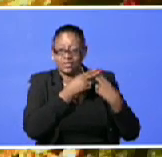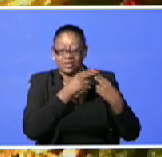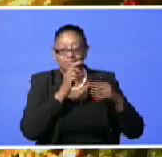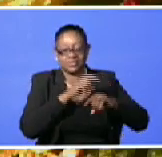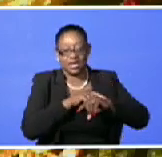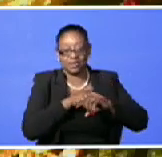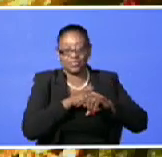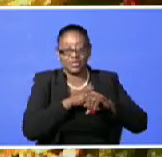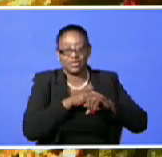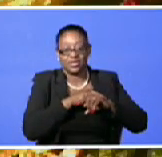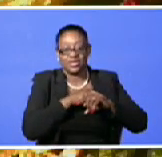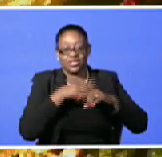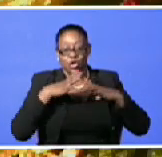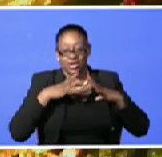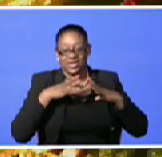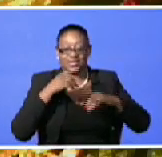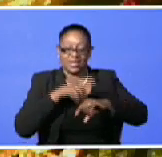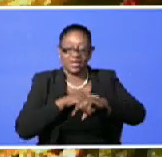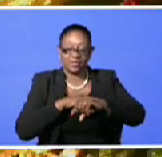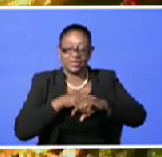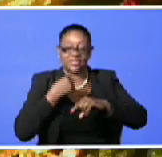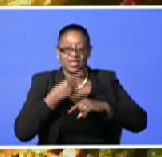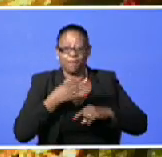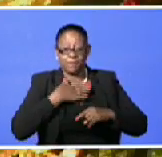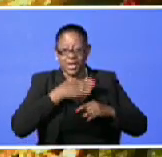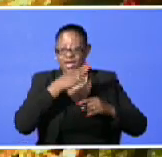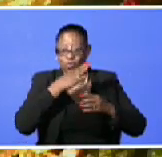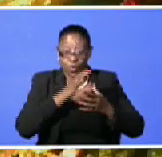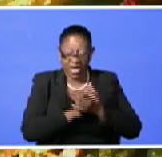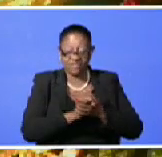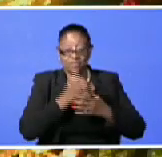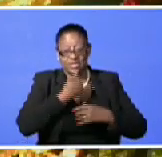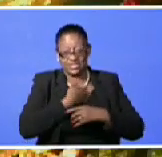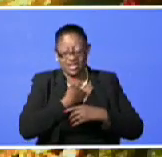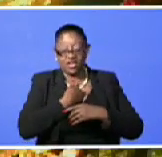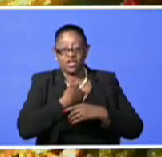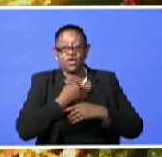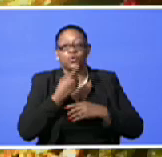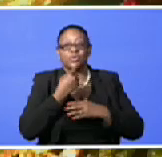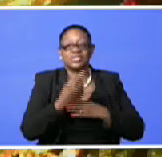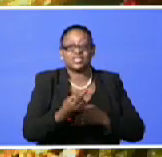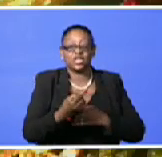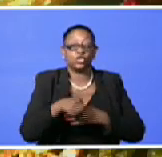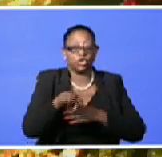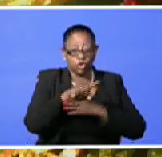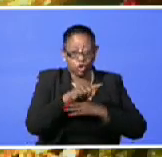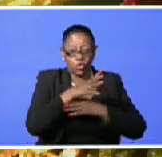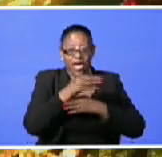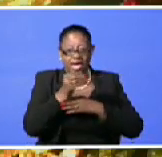behalf and that of my wife Patricia and our family, we extend to you and your